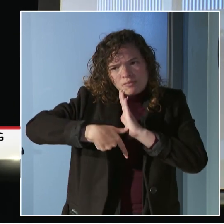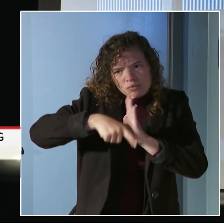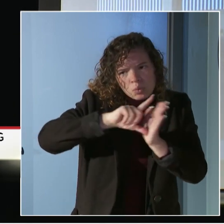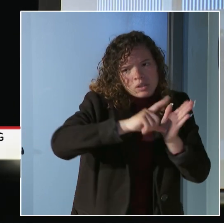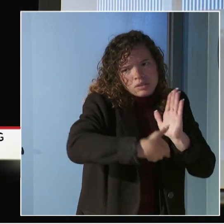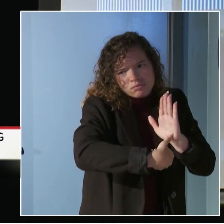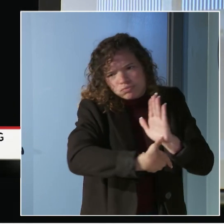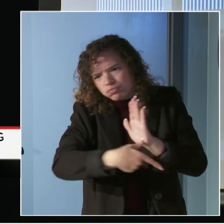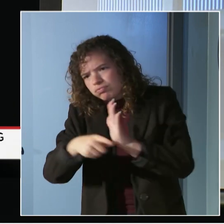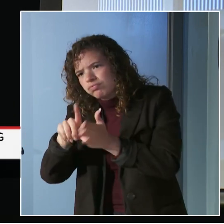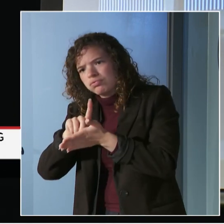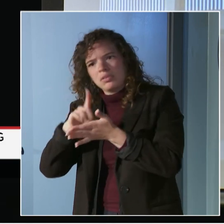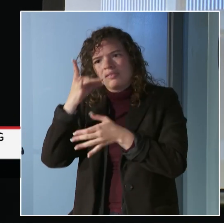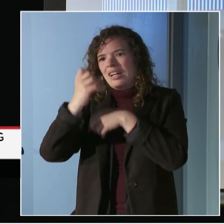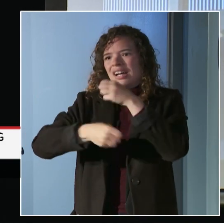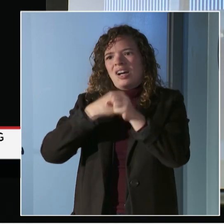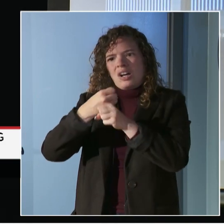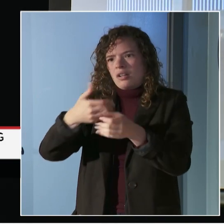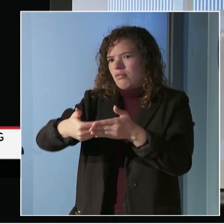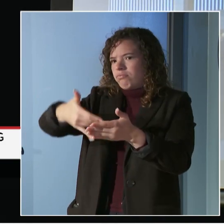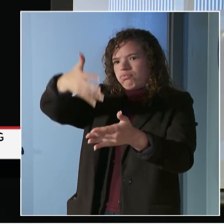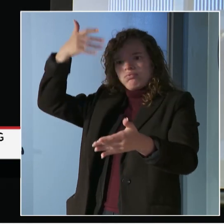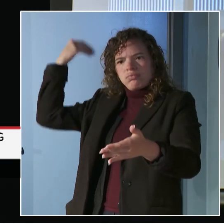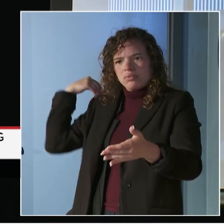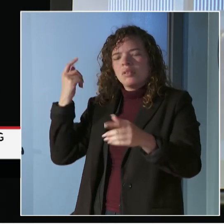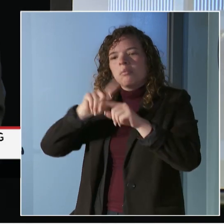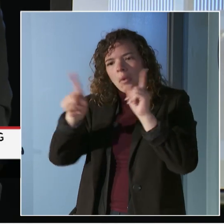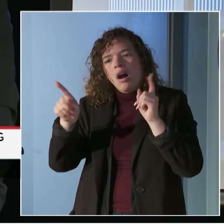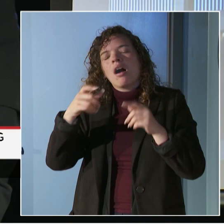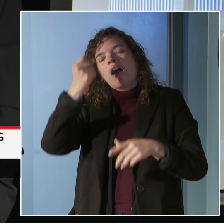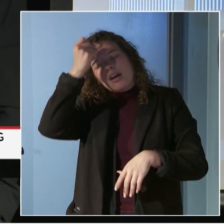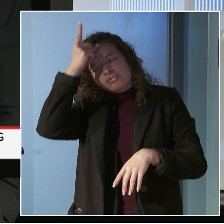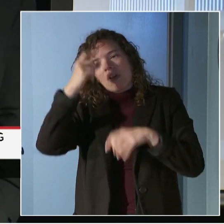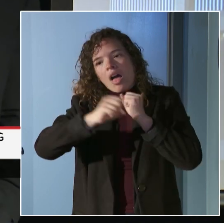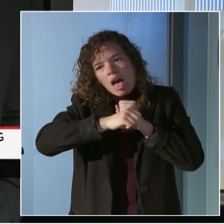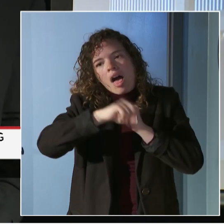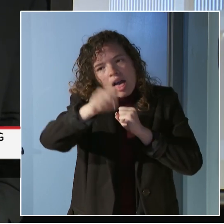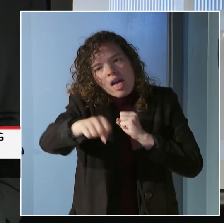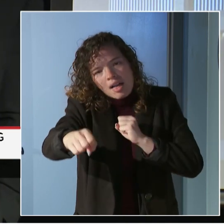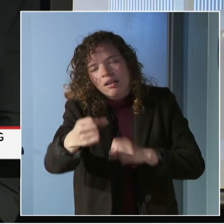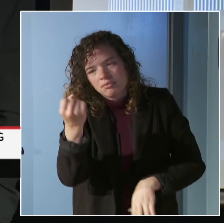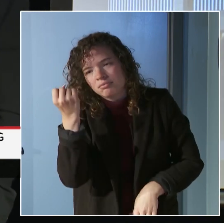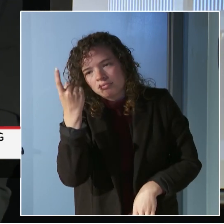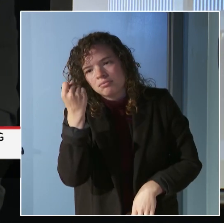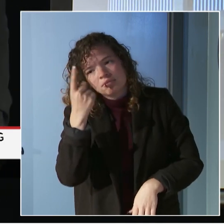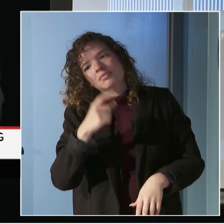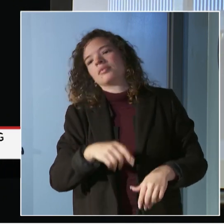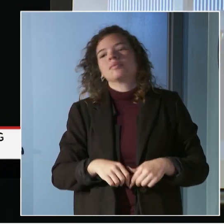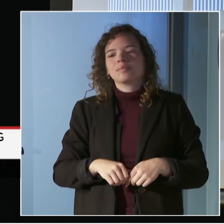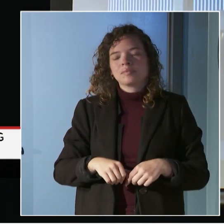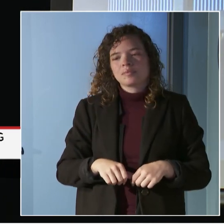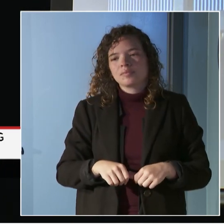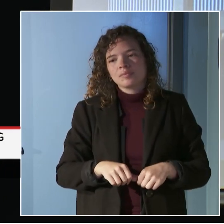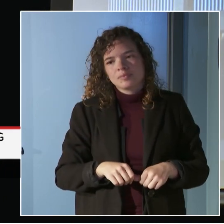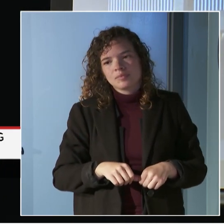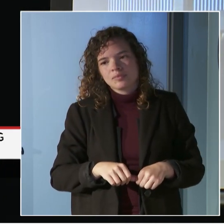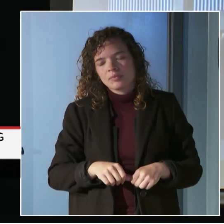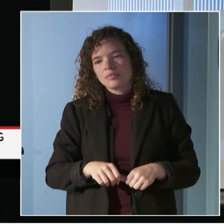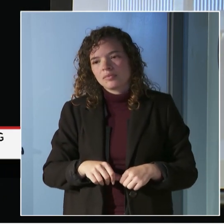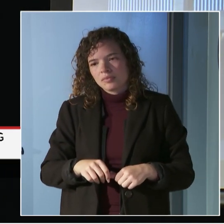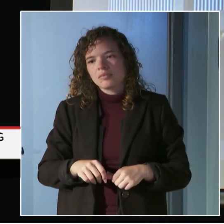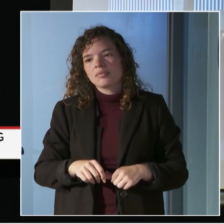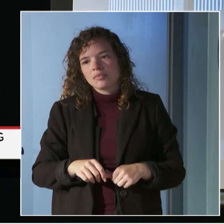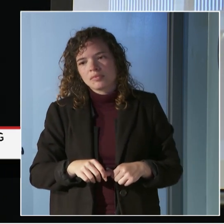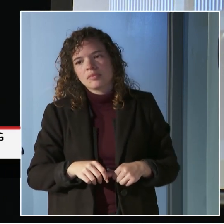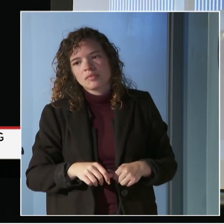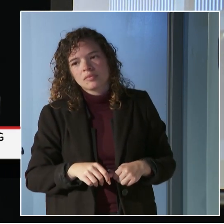That's marginally exaggerated. So we were at a point in which to keep Chris's board meeting